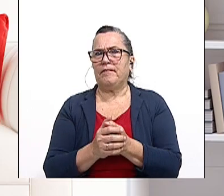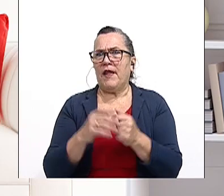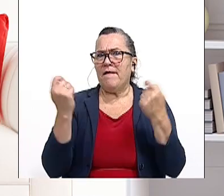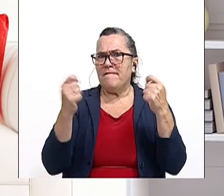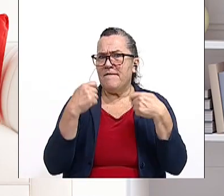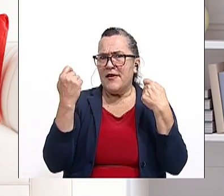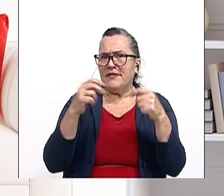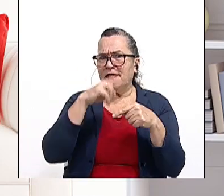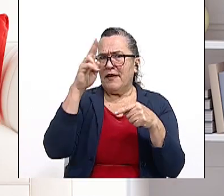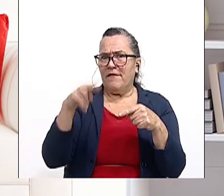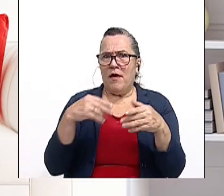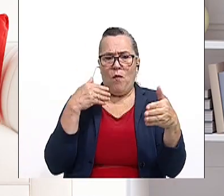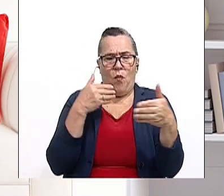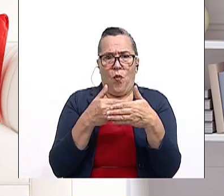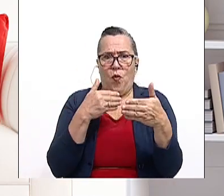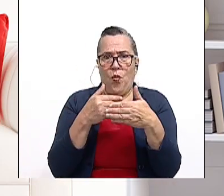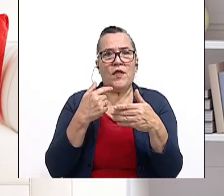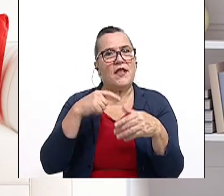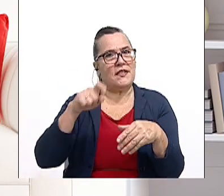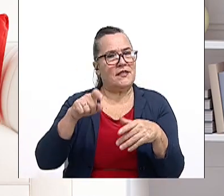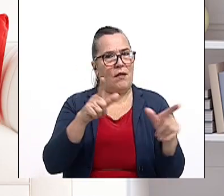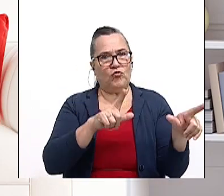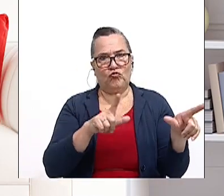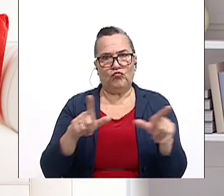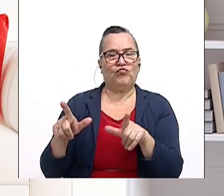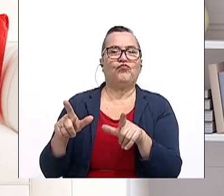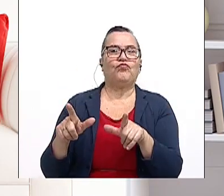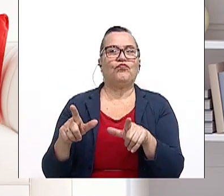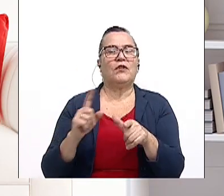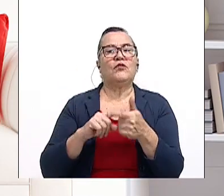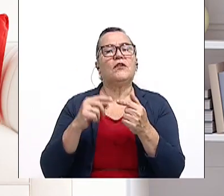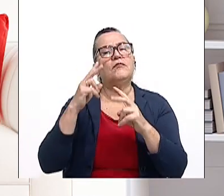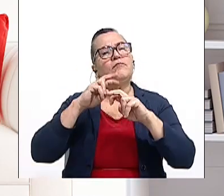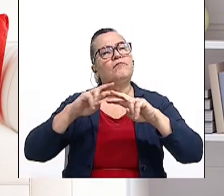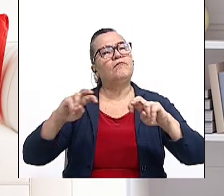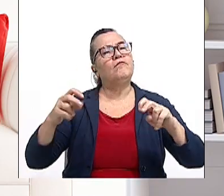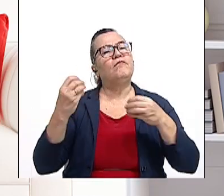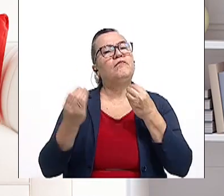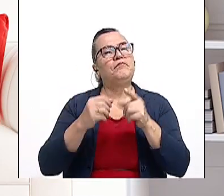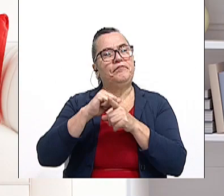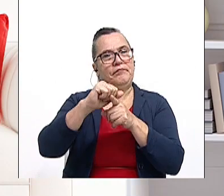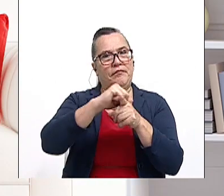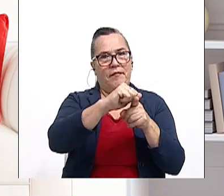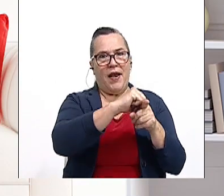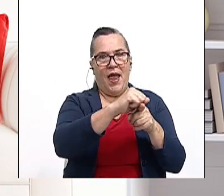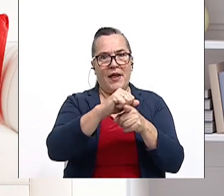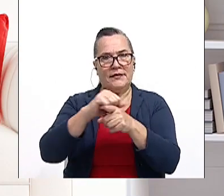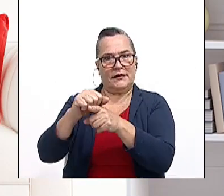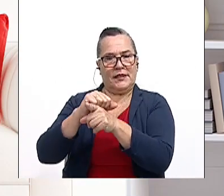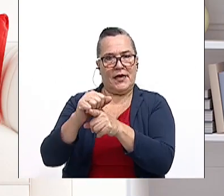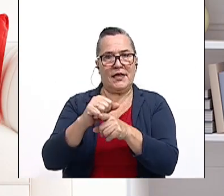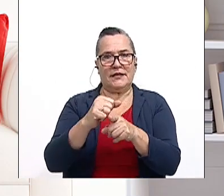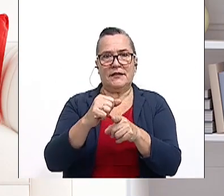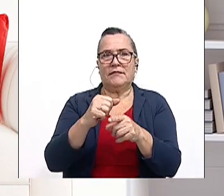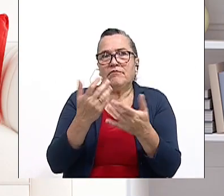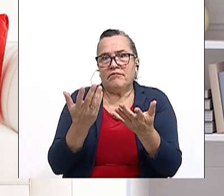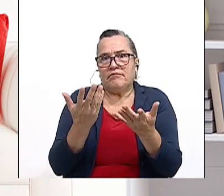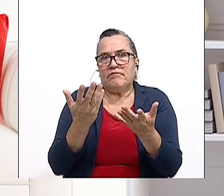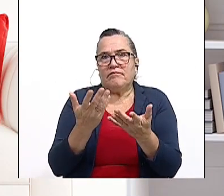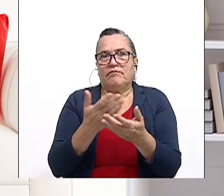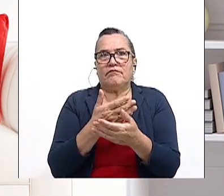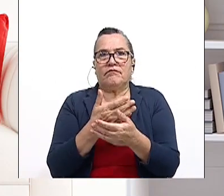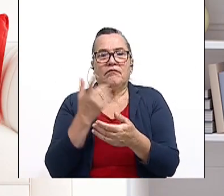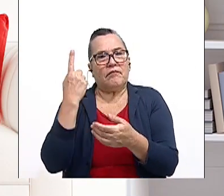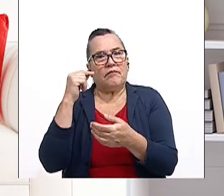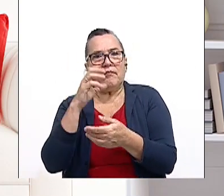are getting ready for this celebration. So let's review some practices that are common among